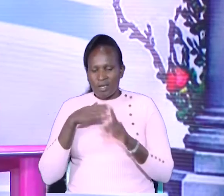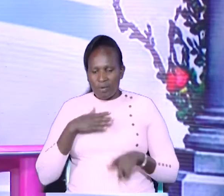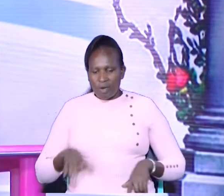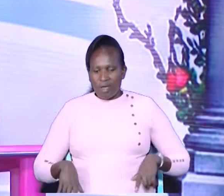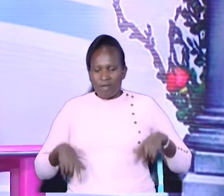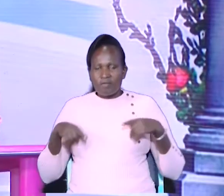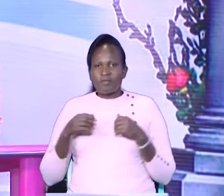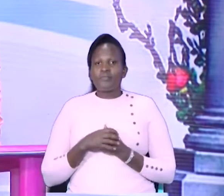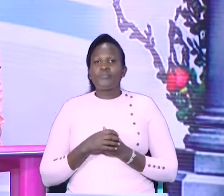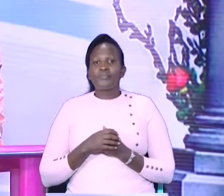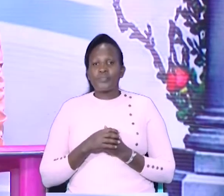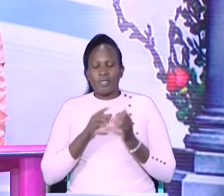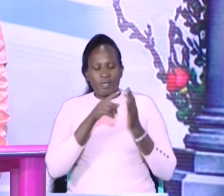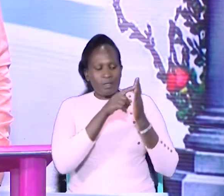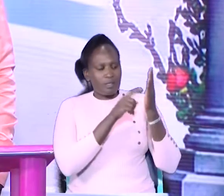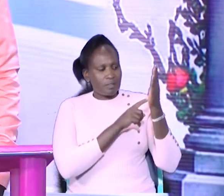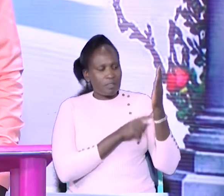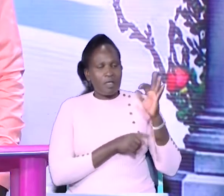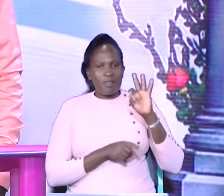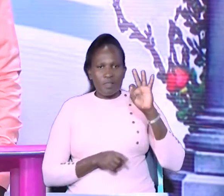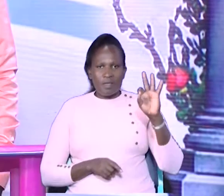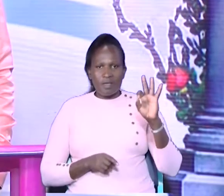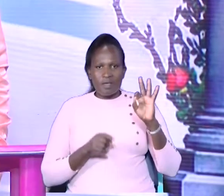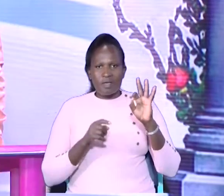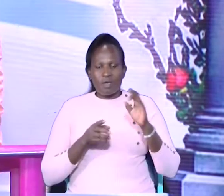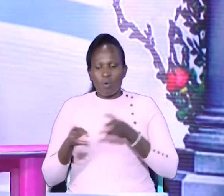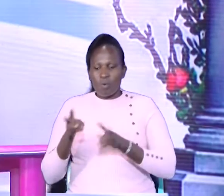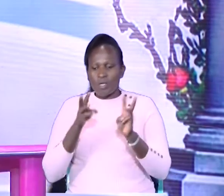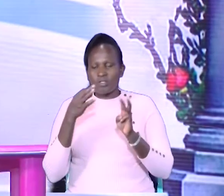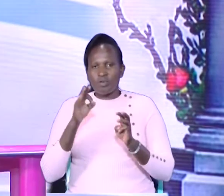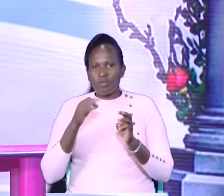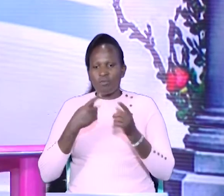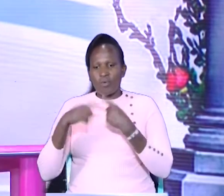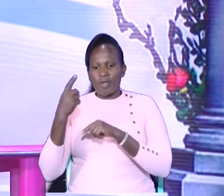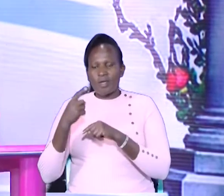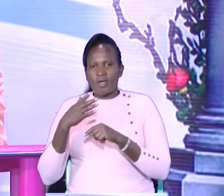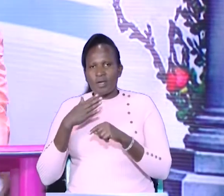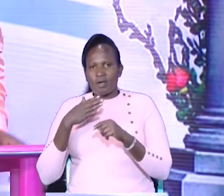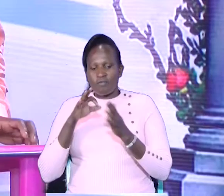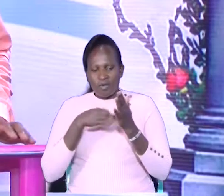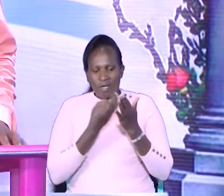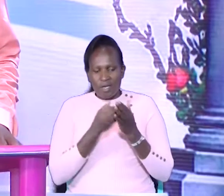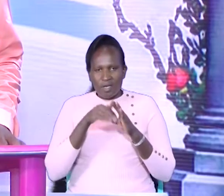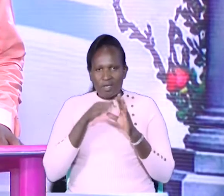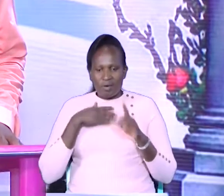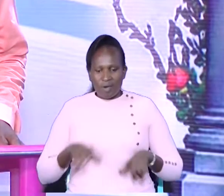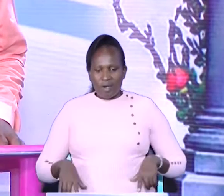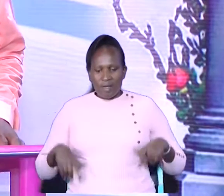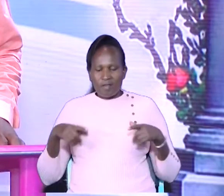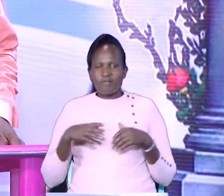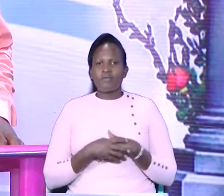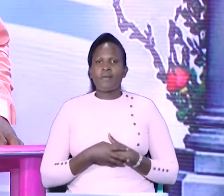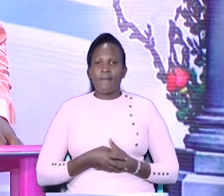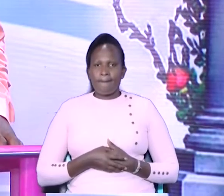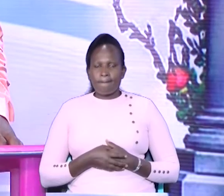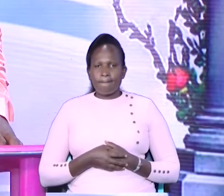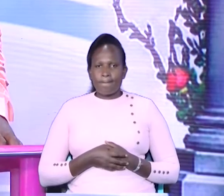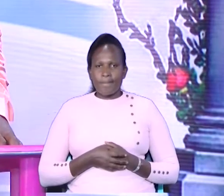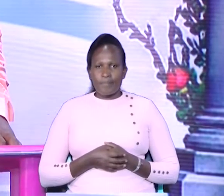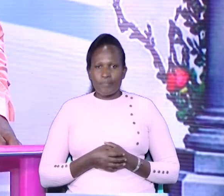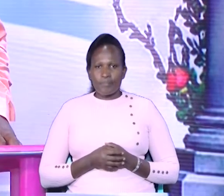lives. List 3 ways of overcoming failure in our